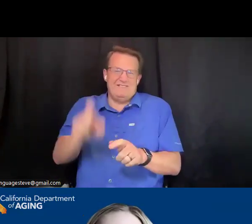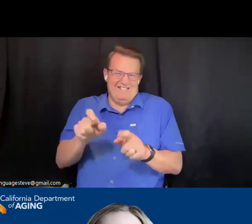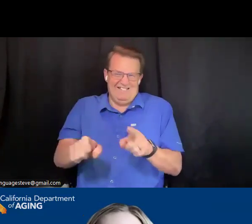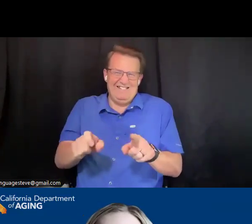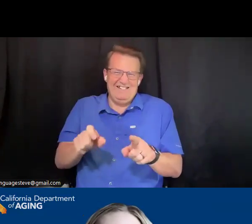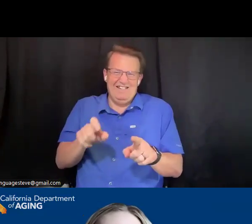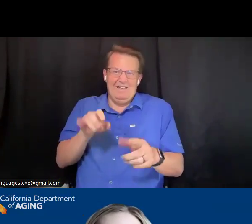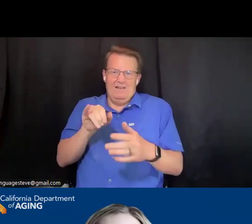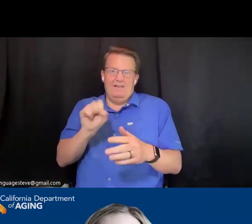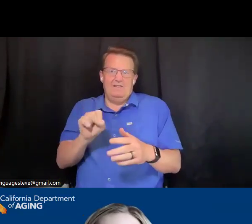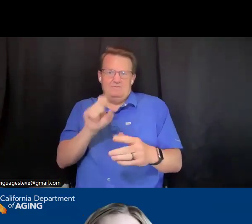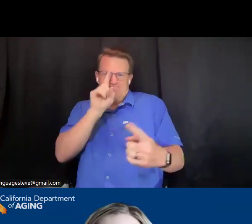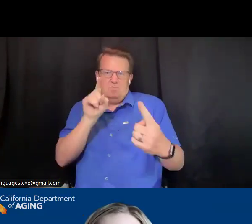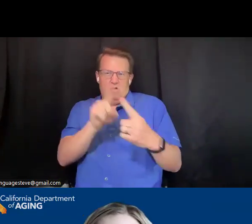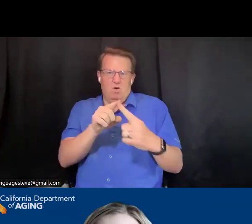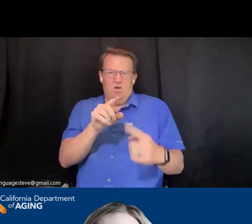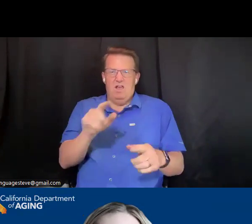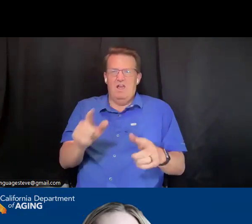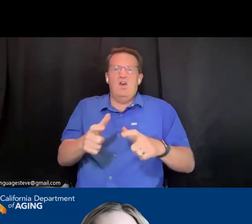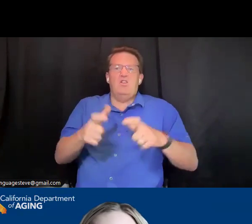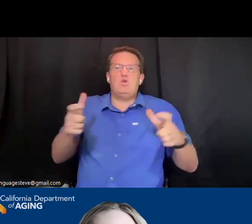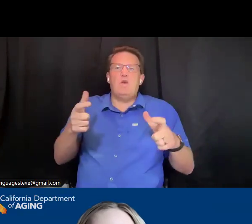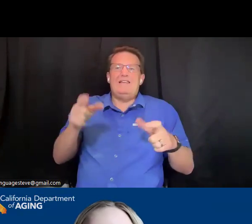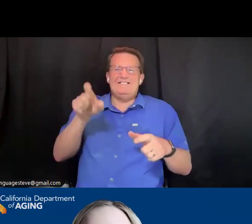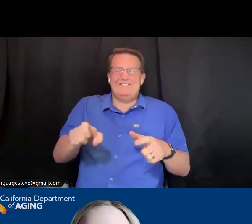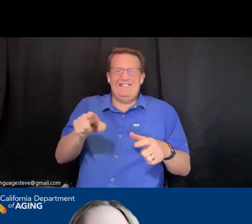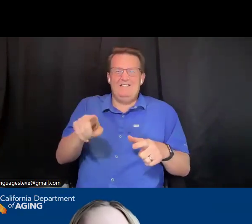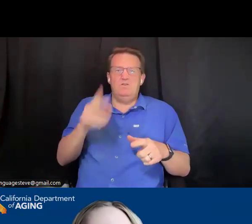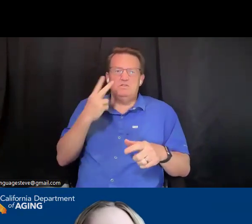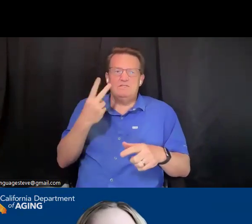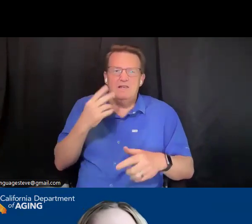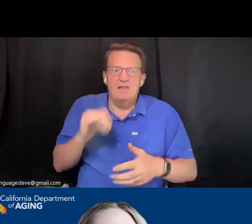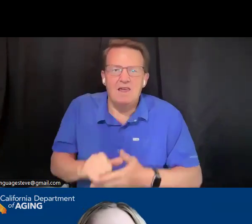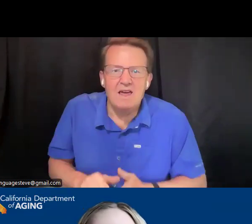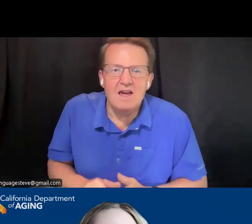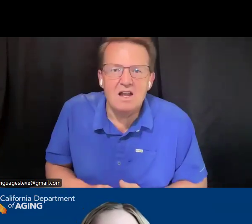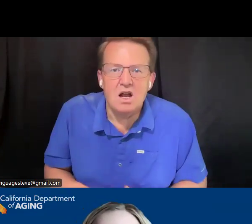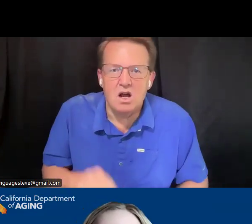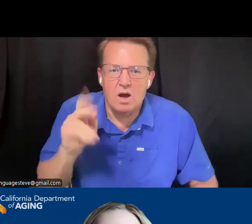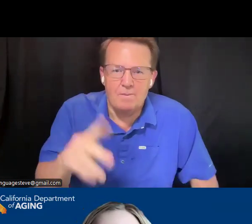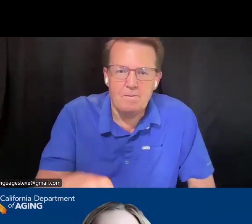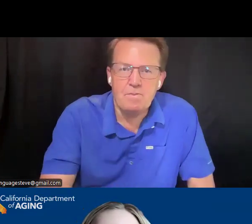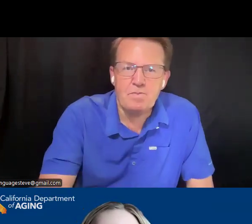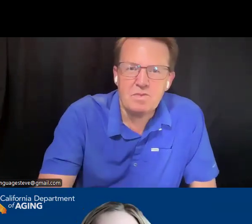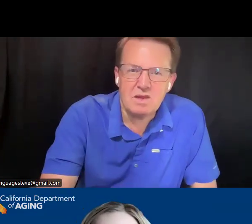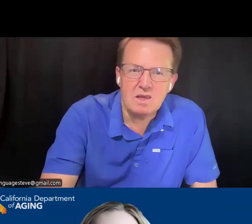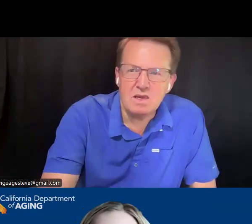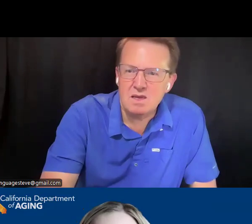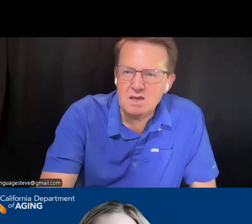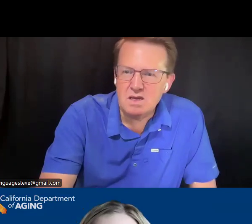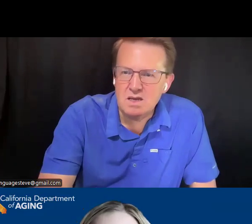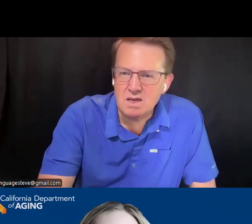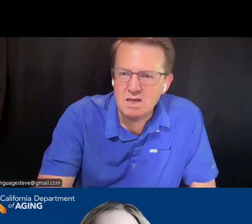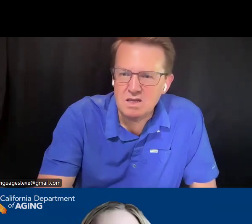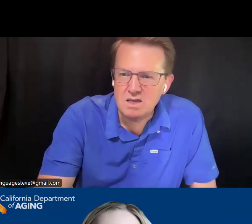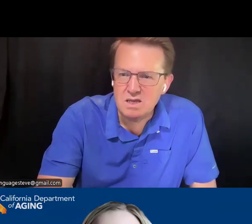term that is routinely seen throughout the Older Americans Act to identify those with the greatest social and economic